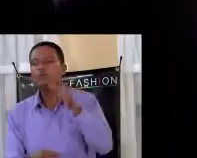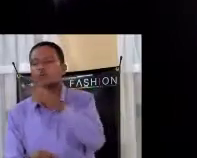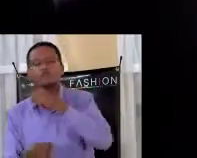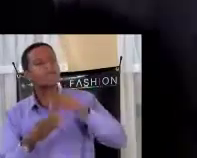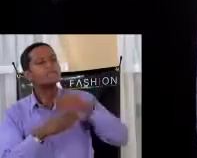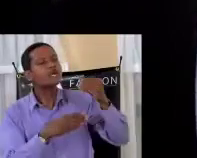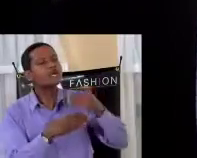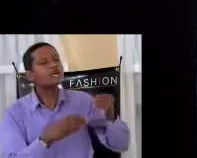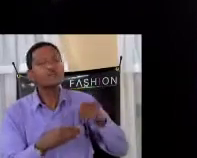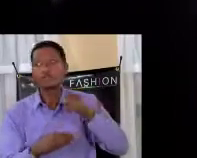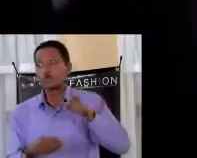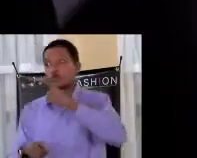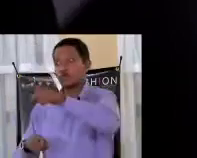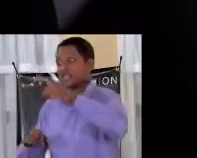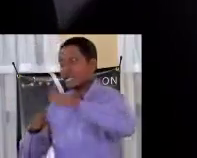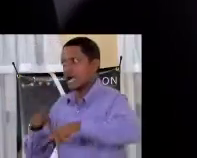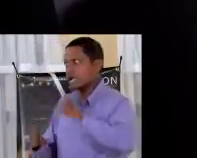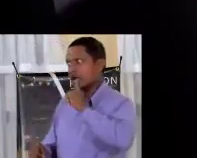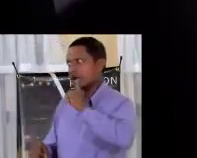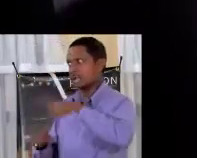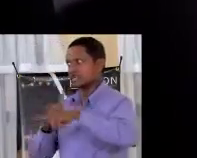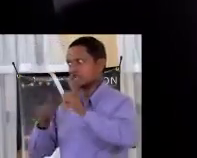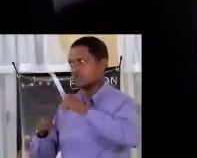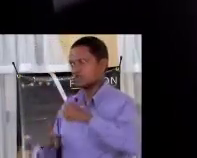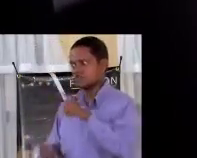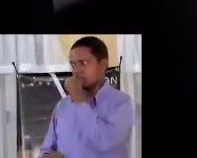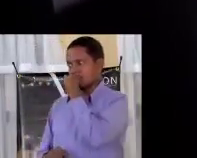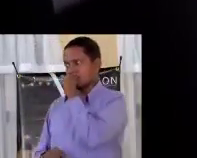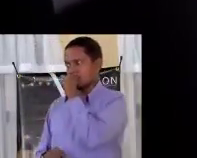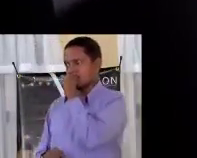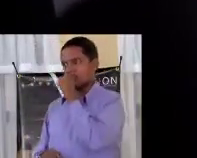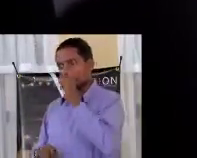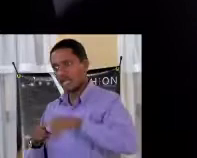many products do you get sold a month? And you're unprepared to answer those things.